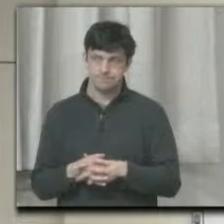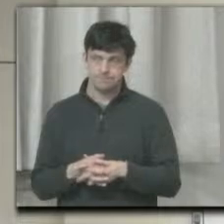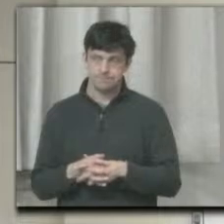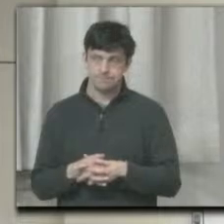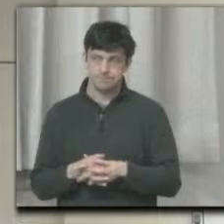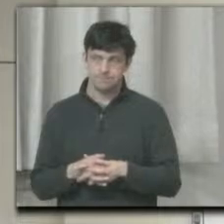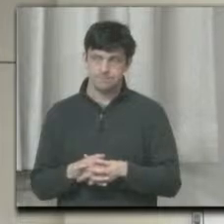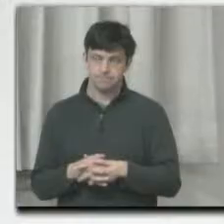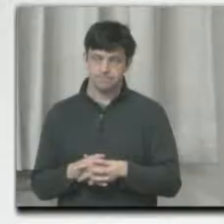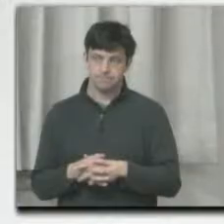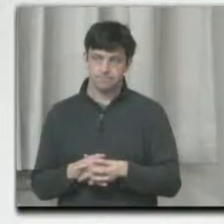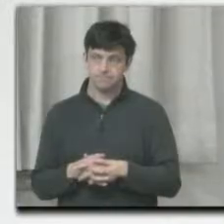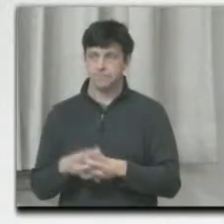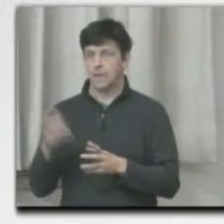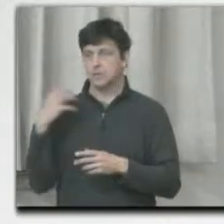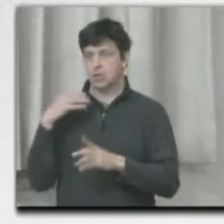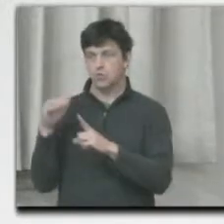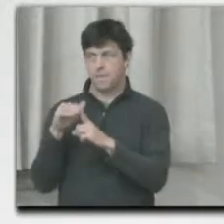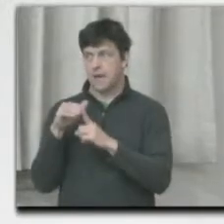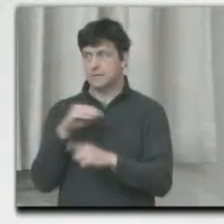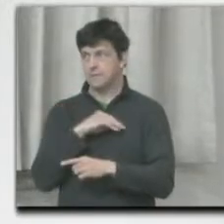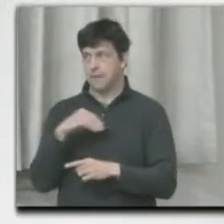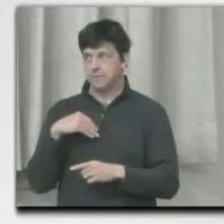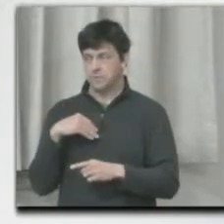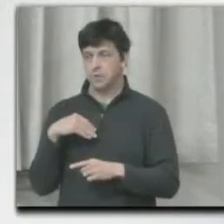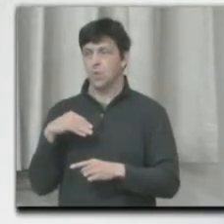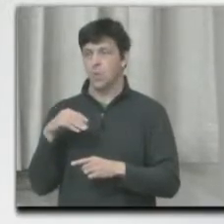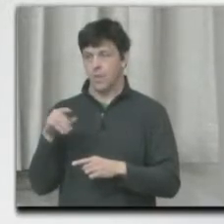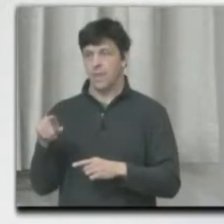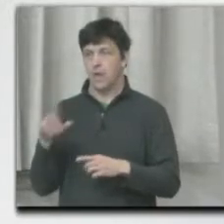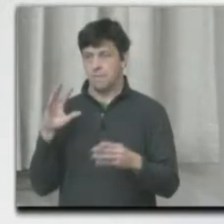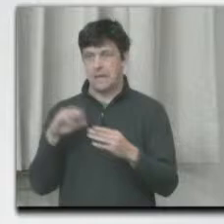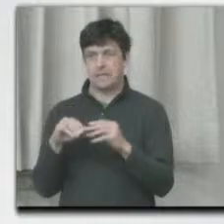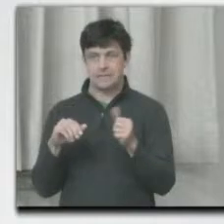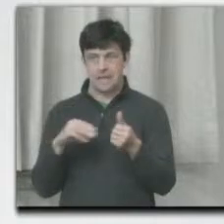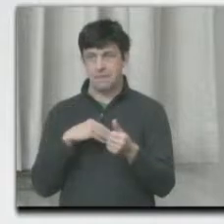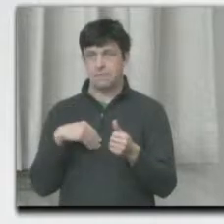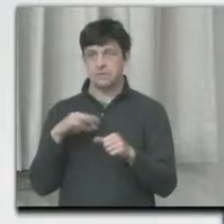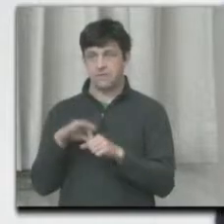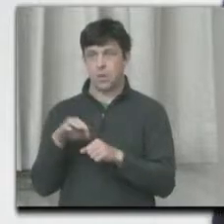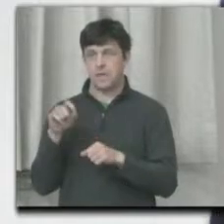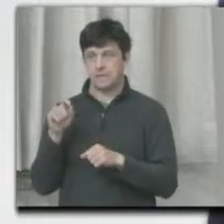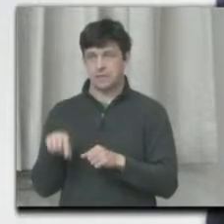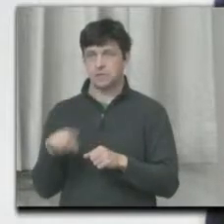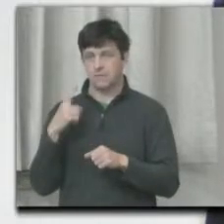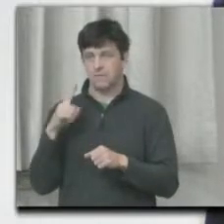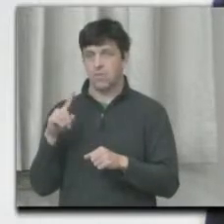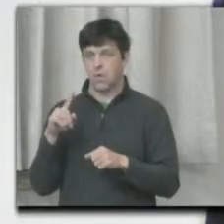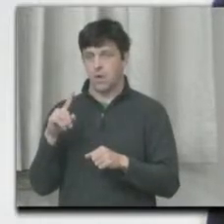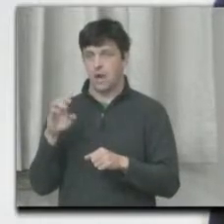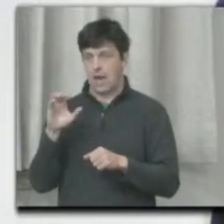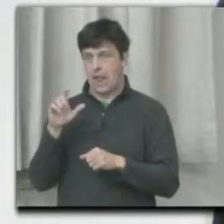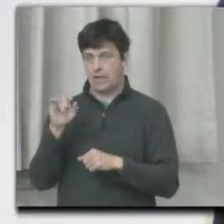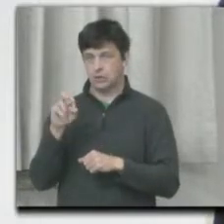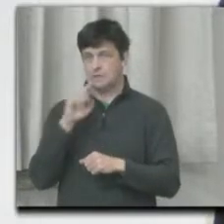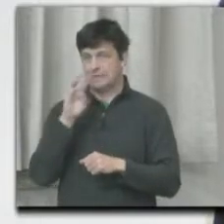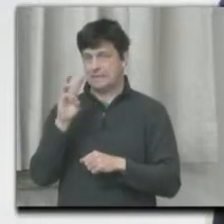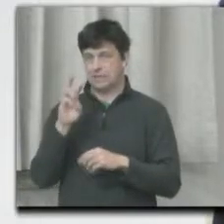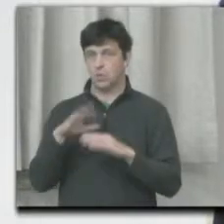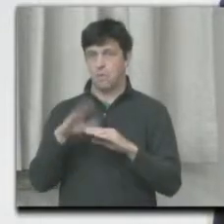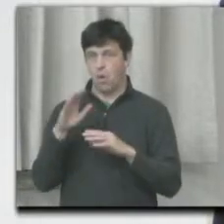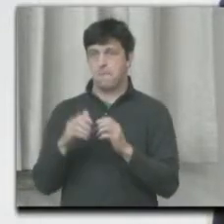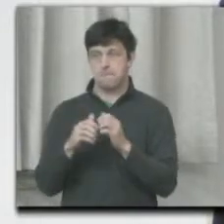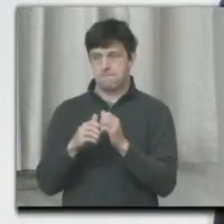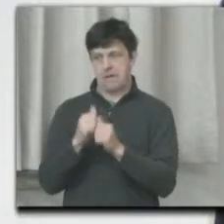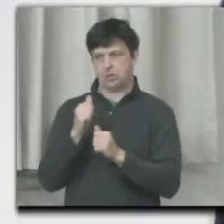Oh, yeah. The chair reminds the members, with there being 10 members, the vote necessary for election is 6 or more, a majority of the